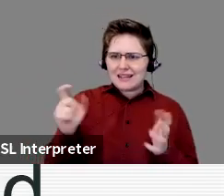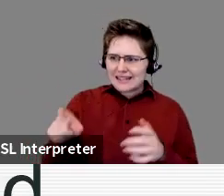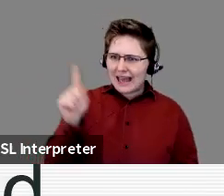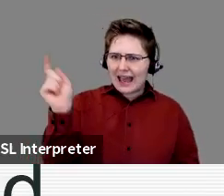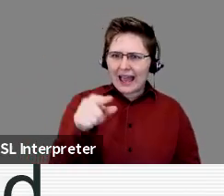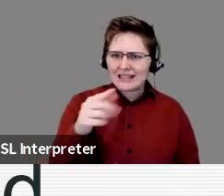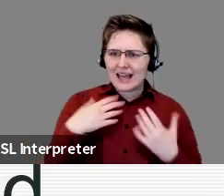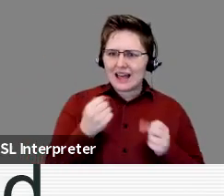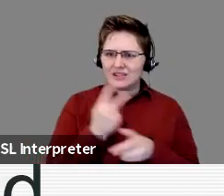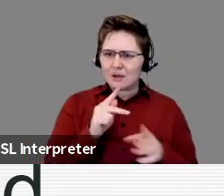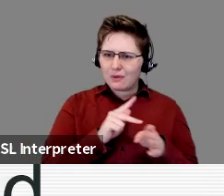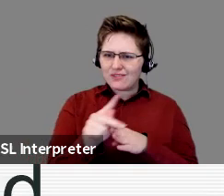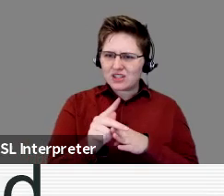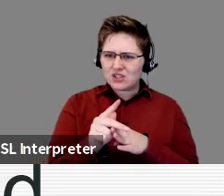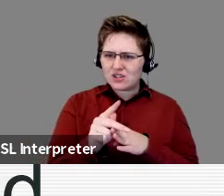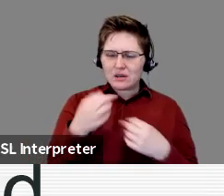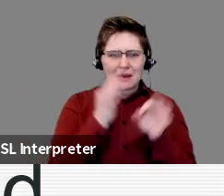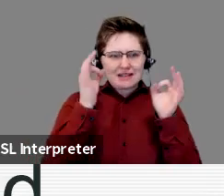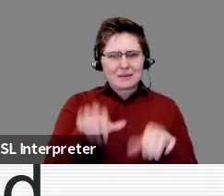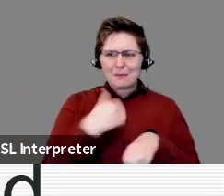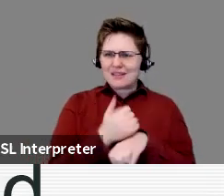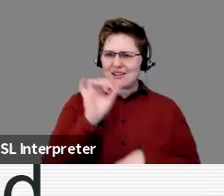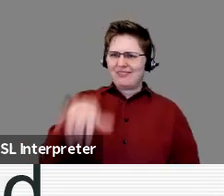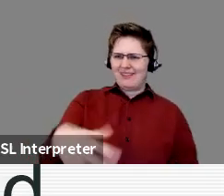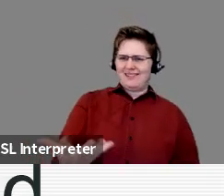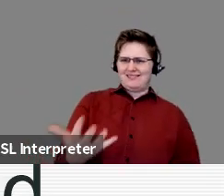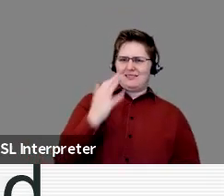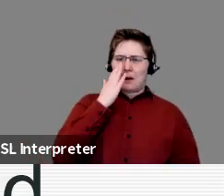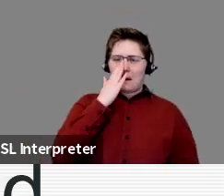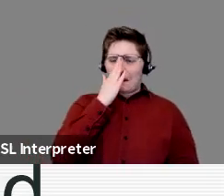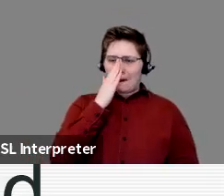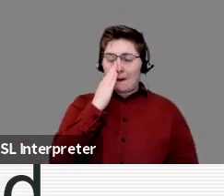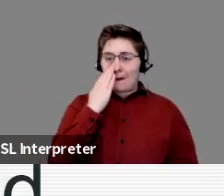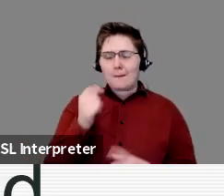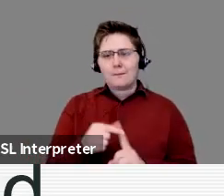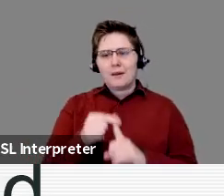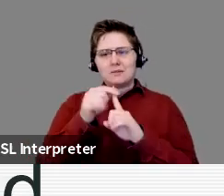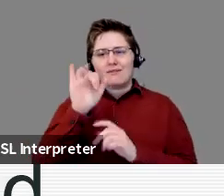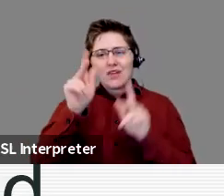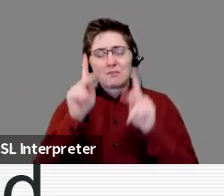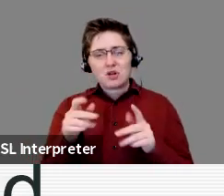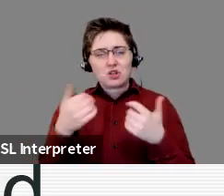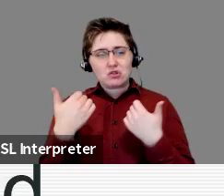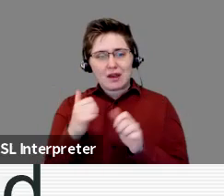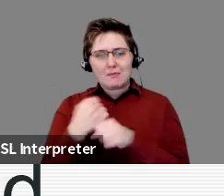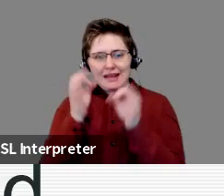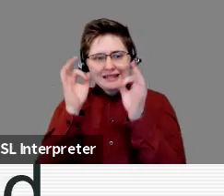a healthcare professional to make a decision based on, right? Especially if that person that they're trying to make that decision